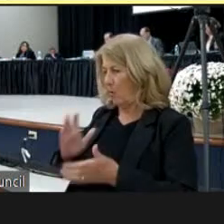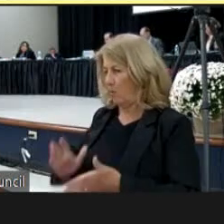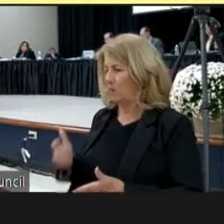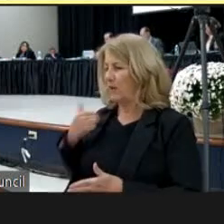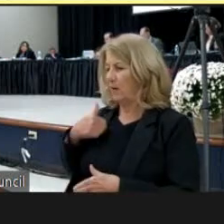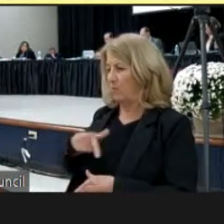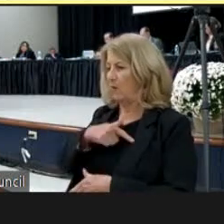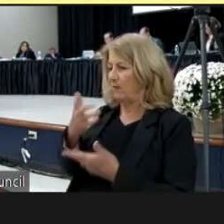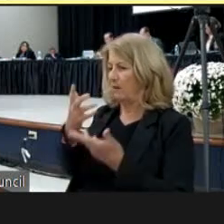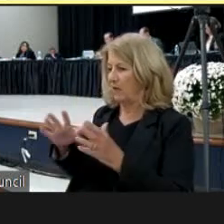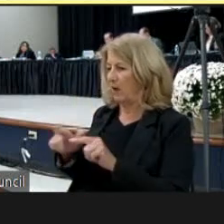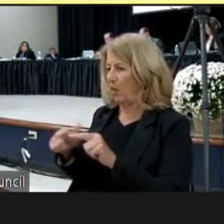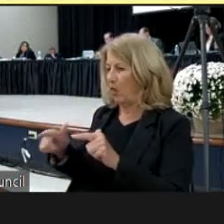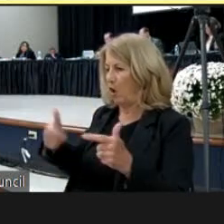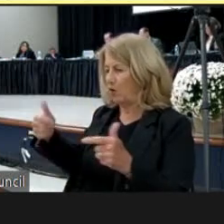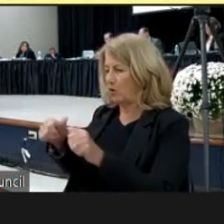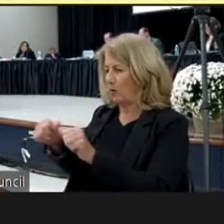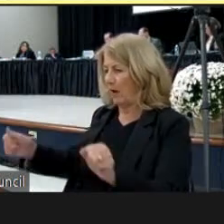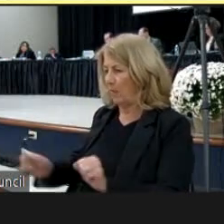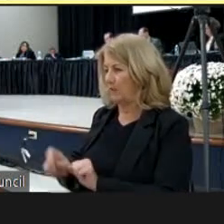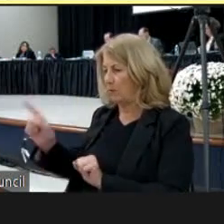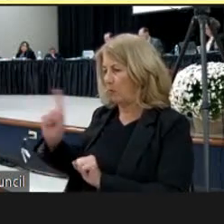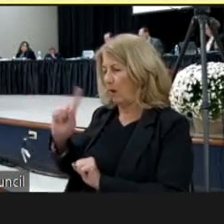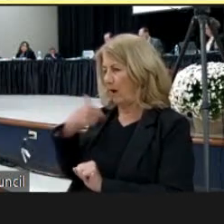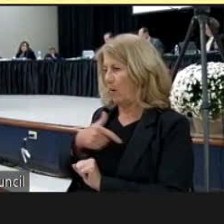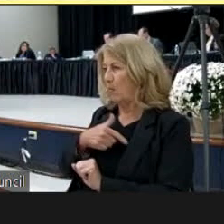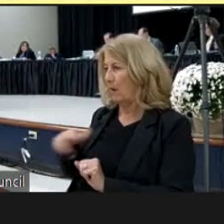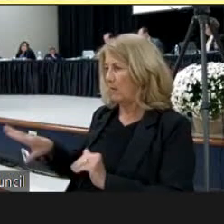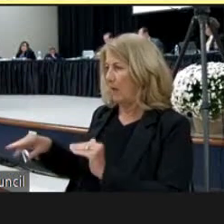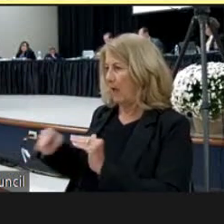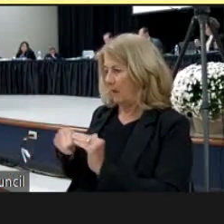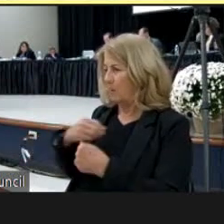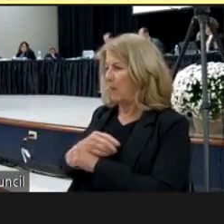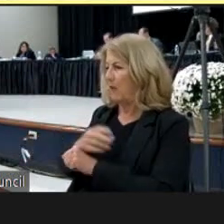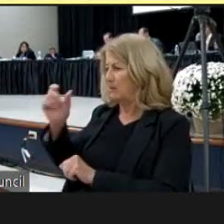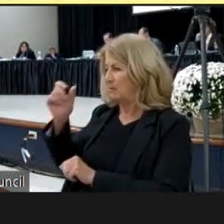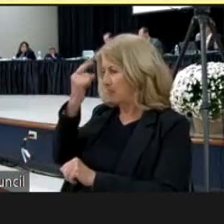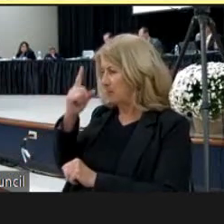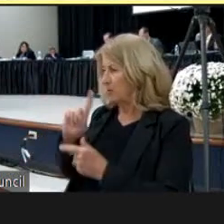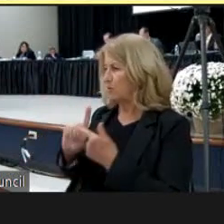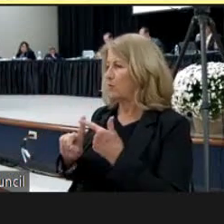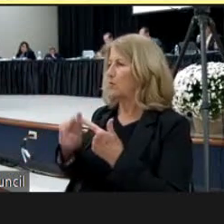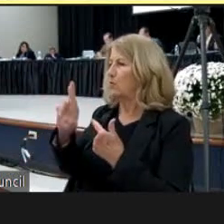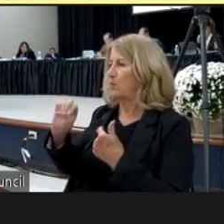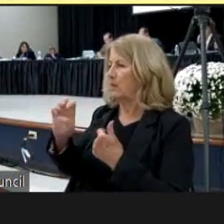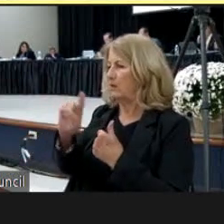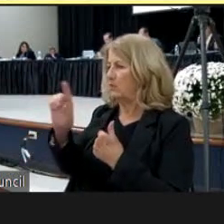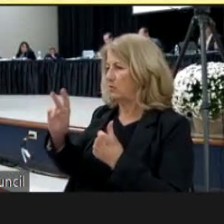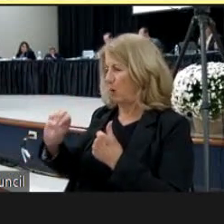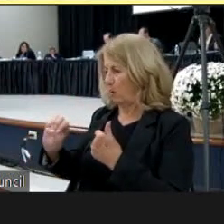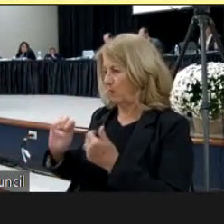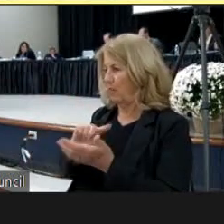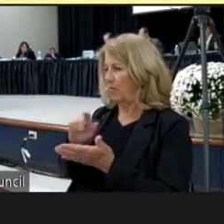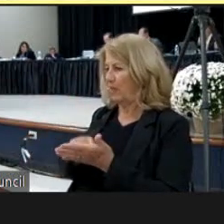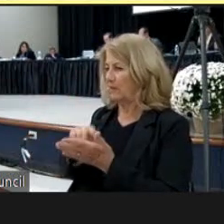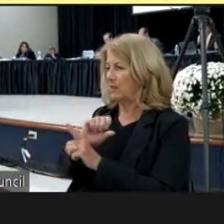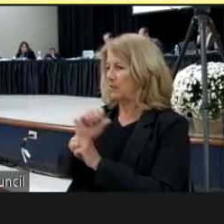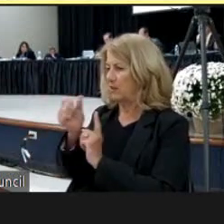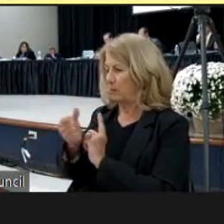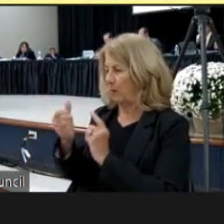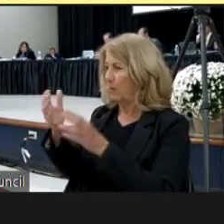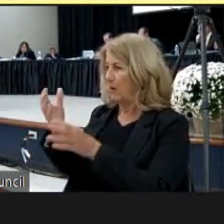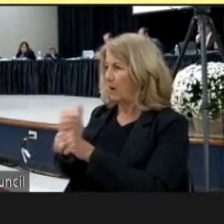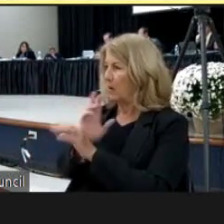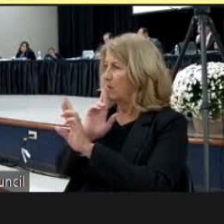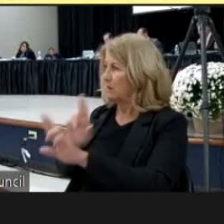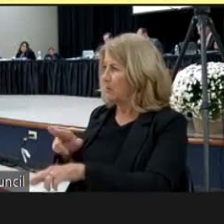done larger areas that where we've expanded, where it made sense to rezone it. In this case, we did get a response back from one of the